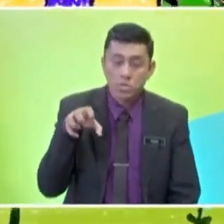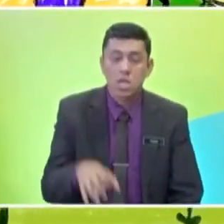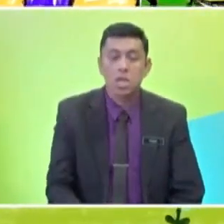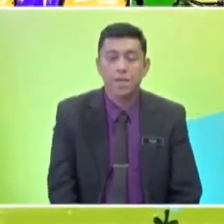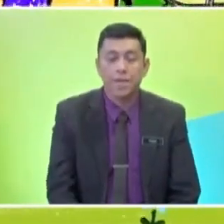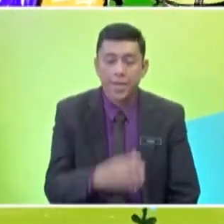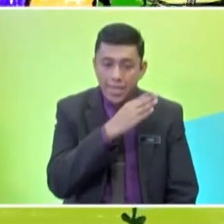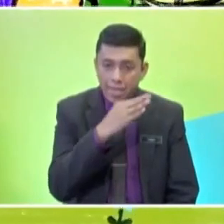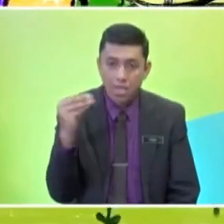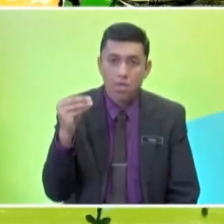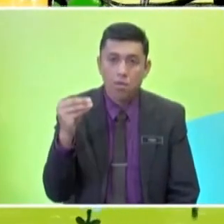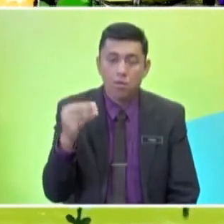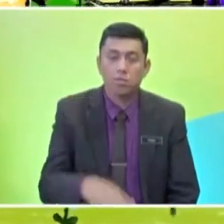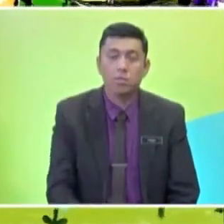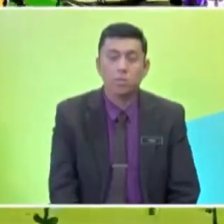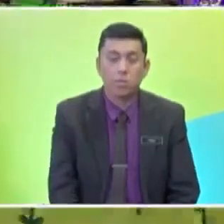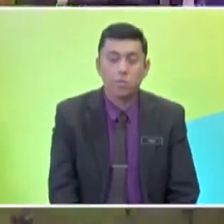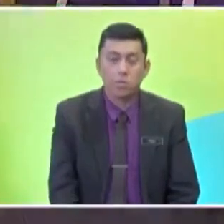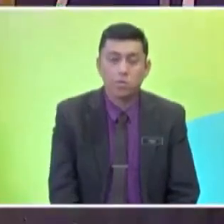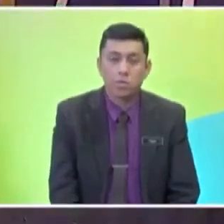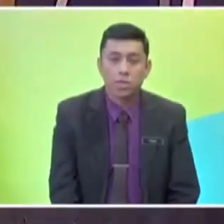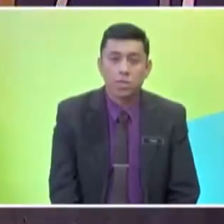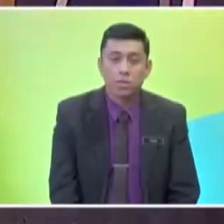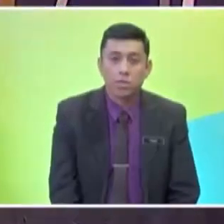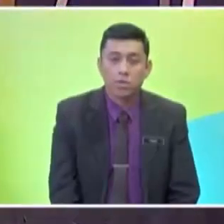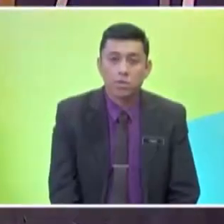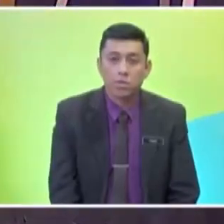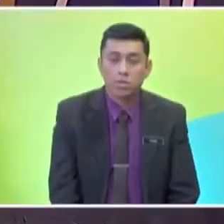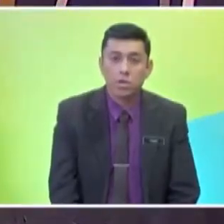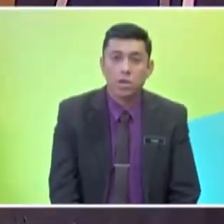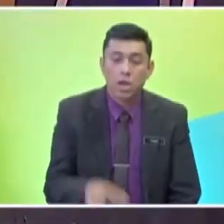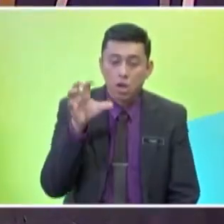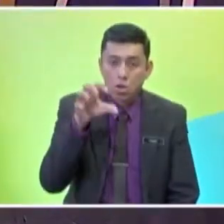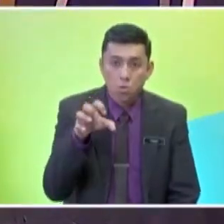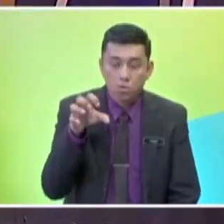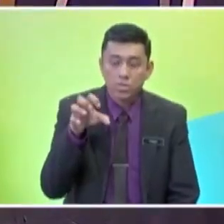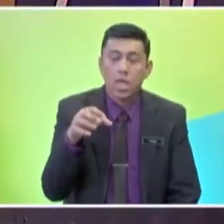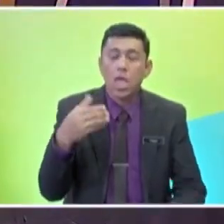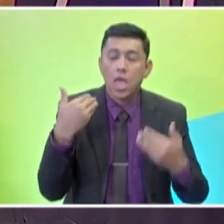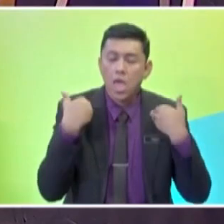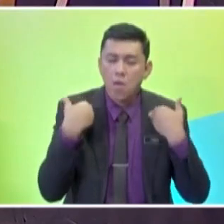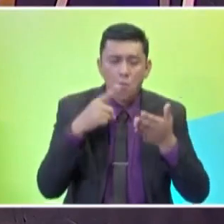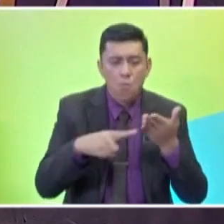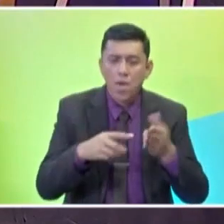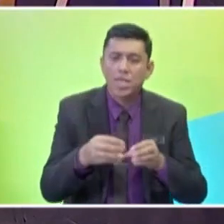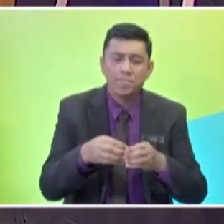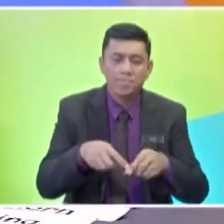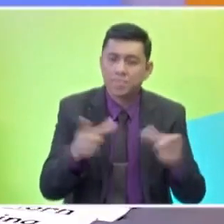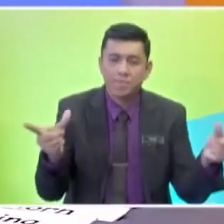also paws. They have paws and claws. What other animal that looks like a